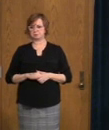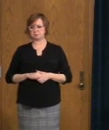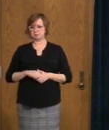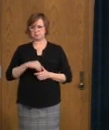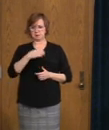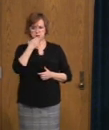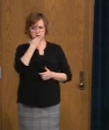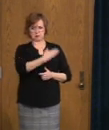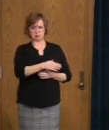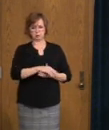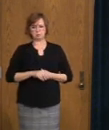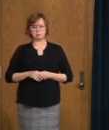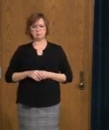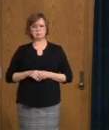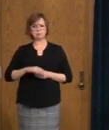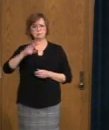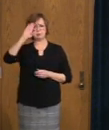Thank you, Scott, and good afternoon.